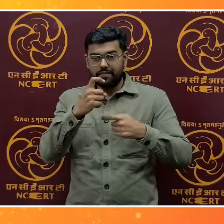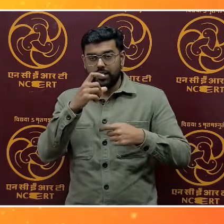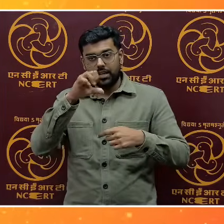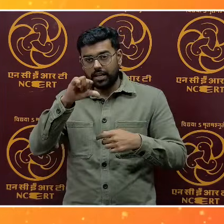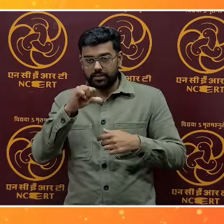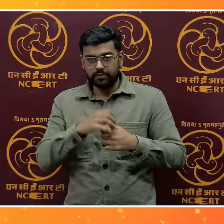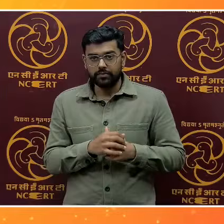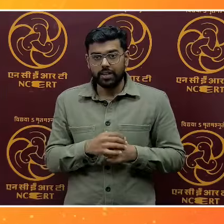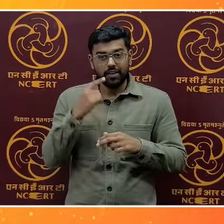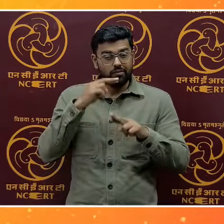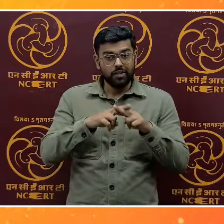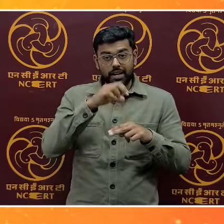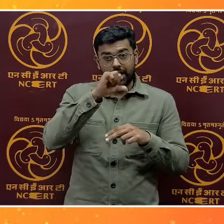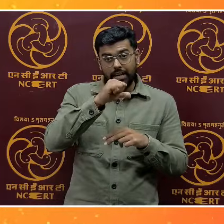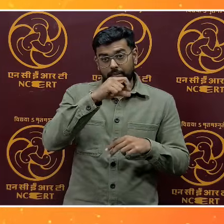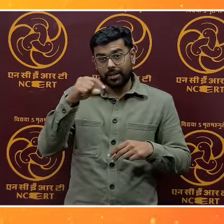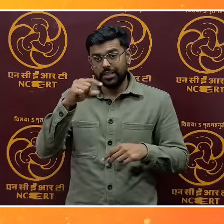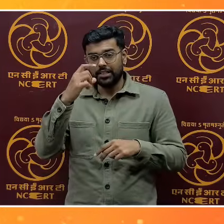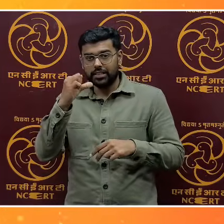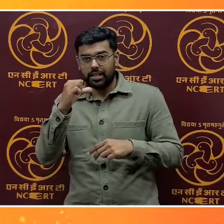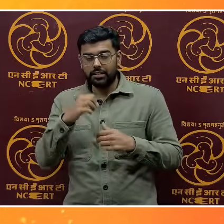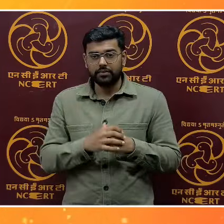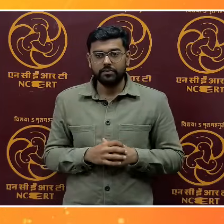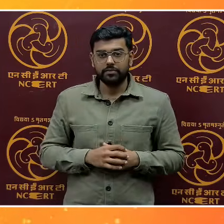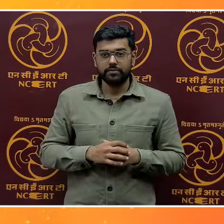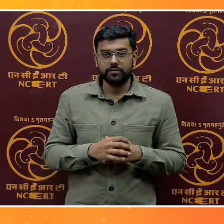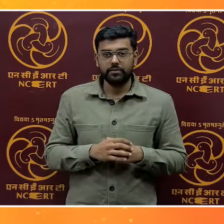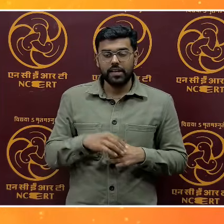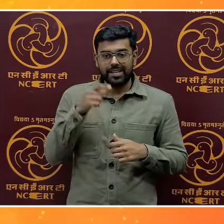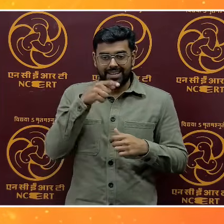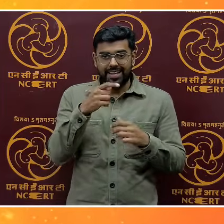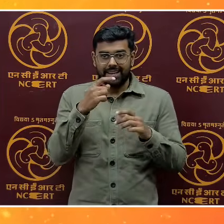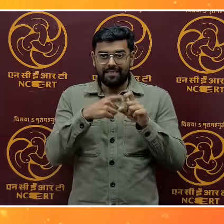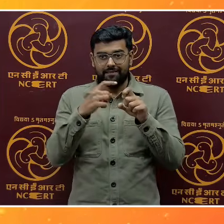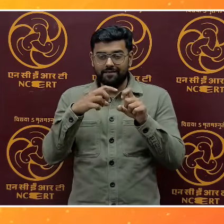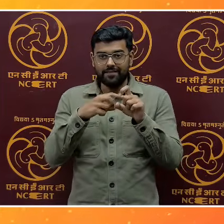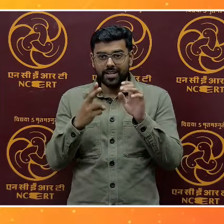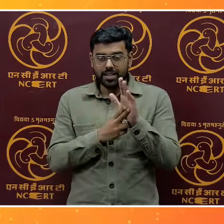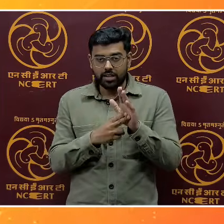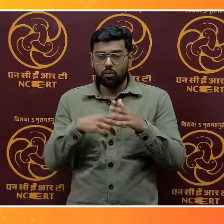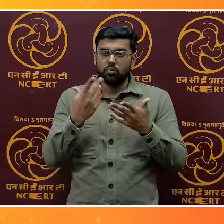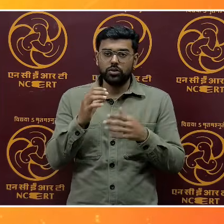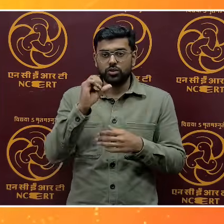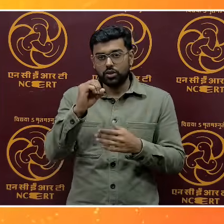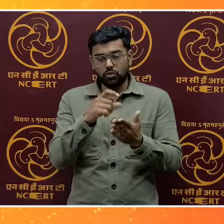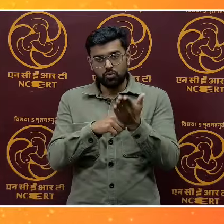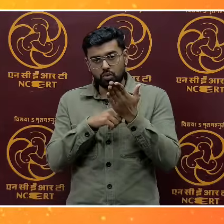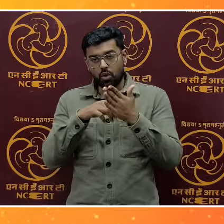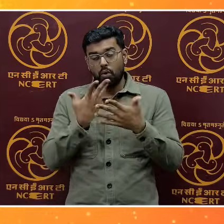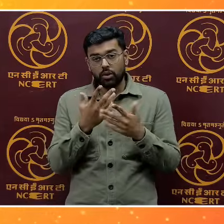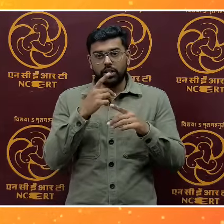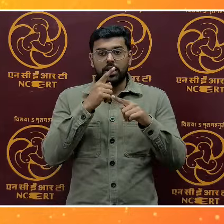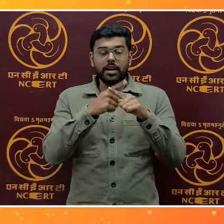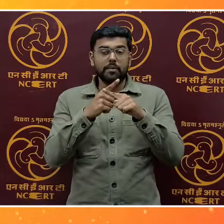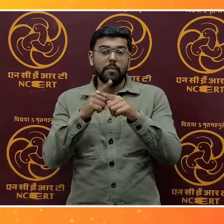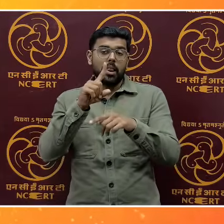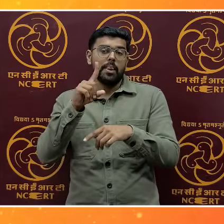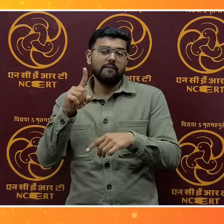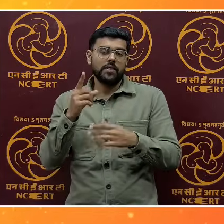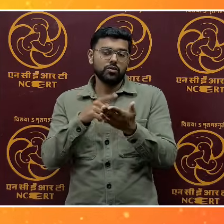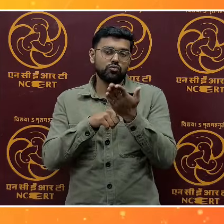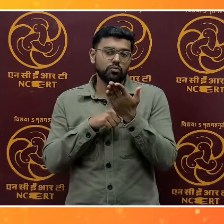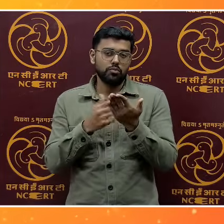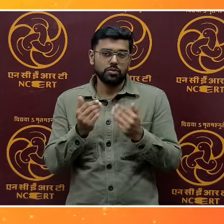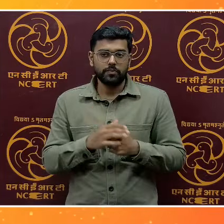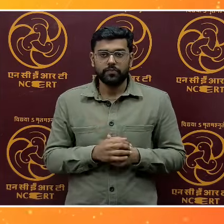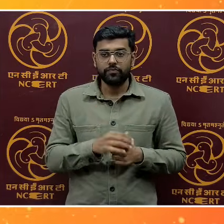minus 9, if I subtract the digit at even place, it should either give me 0 or multiple of 11. Here it is giving me what?